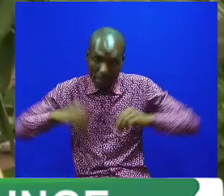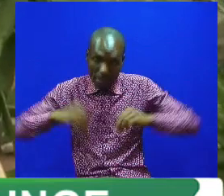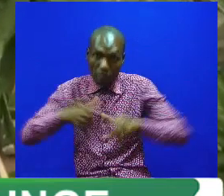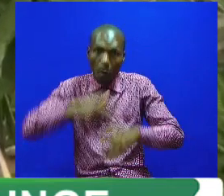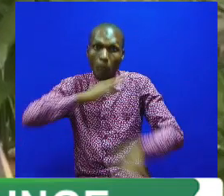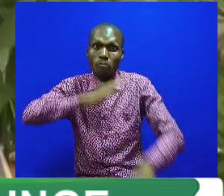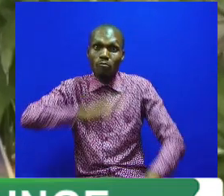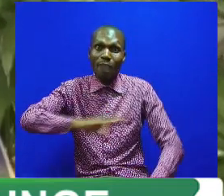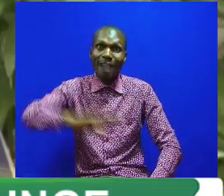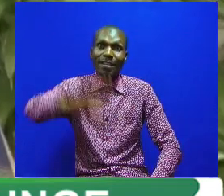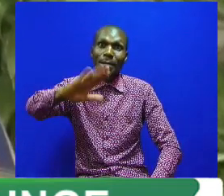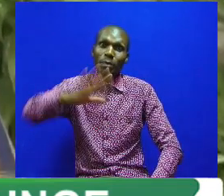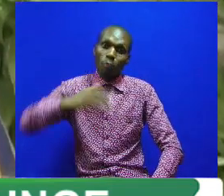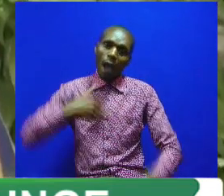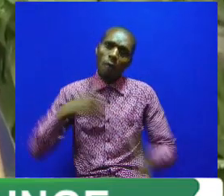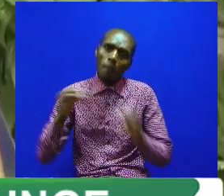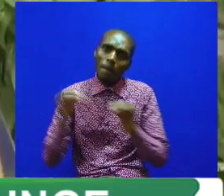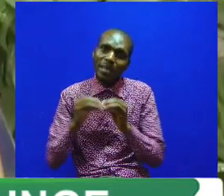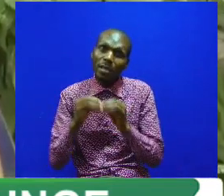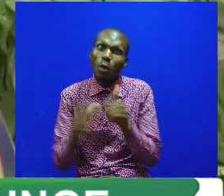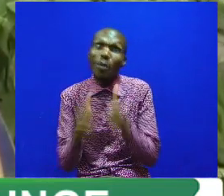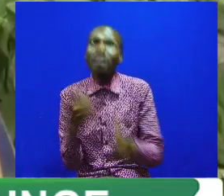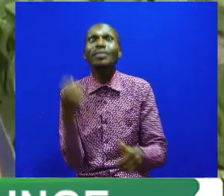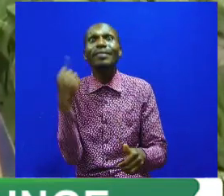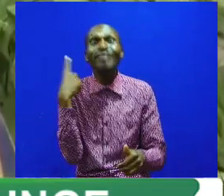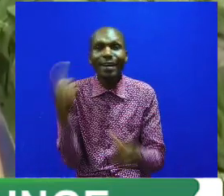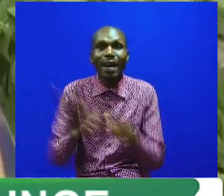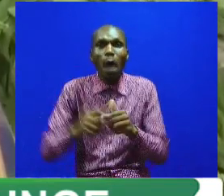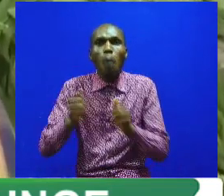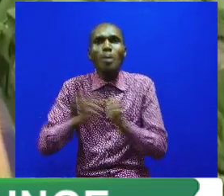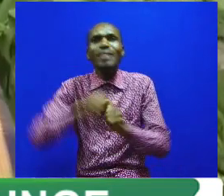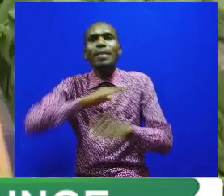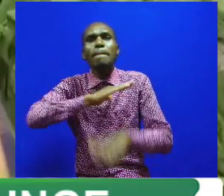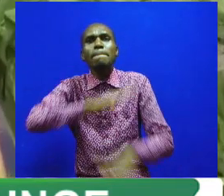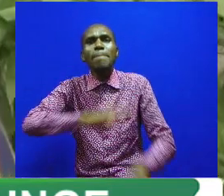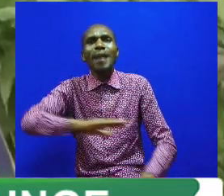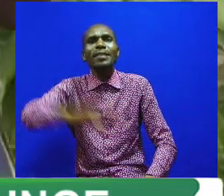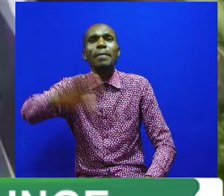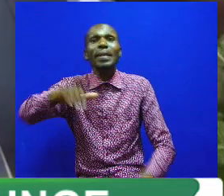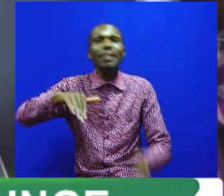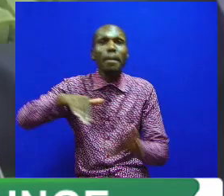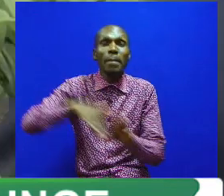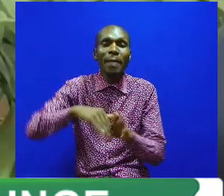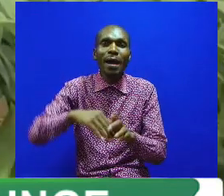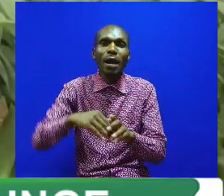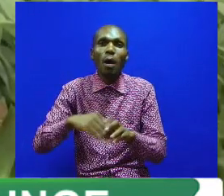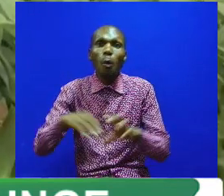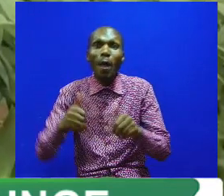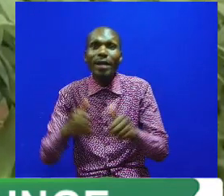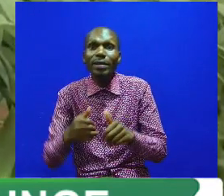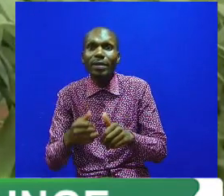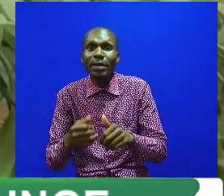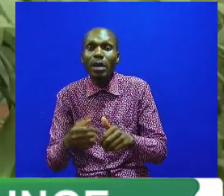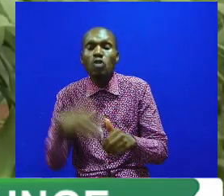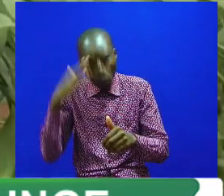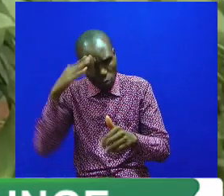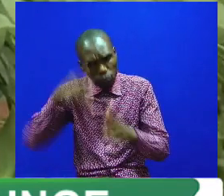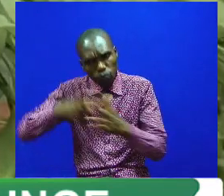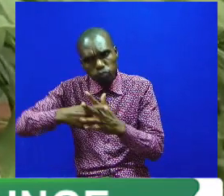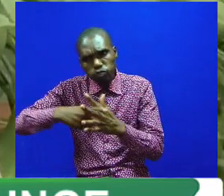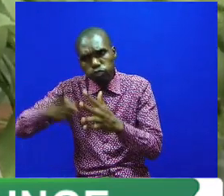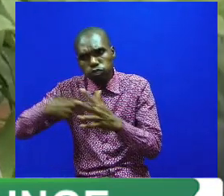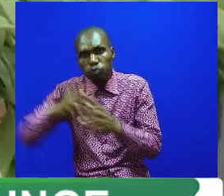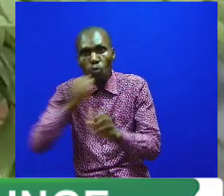caucus, ili recognized by parliament, and which can be recognized, koso kaisiko, kukole